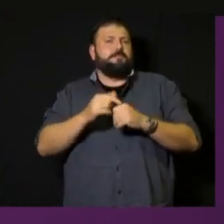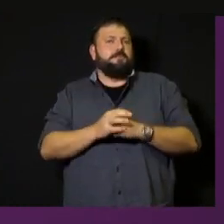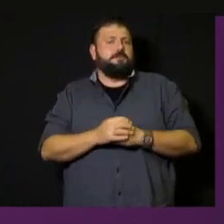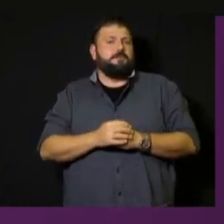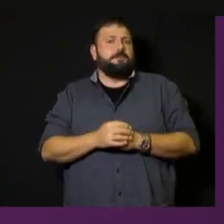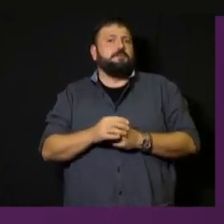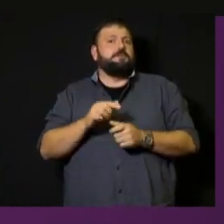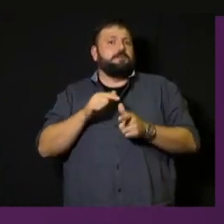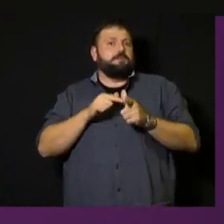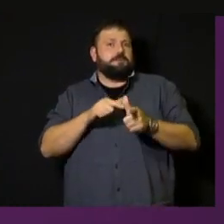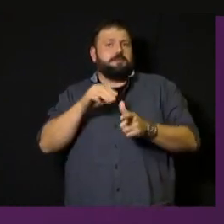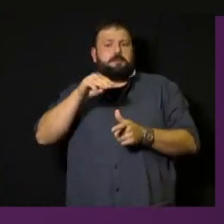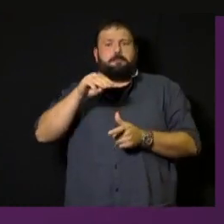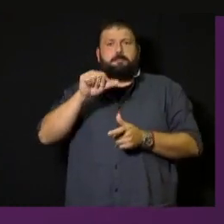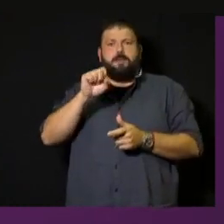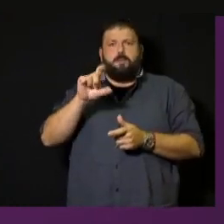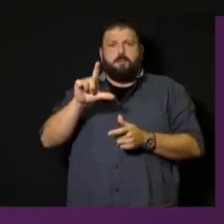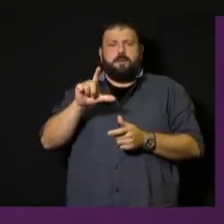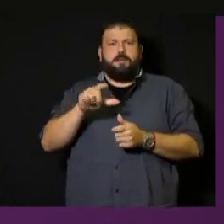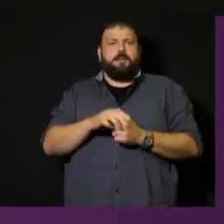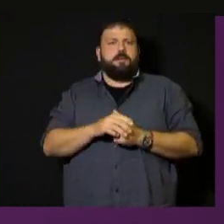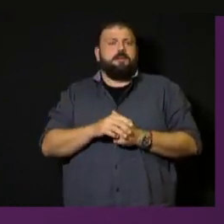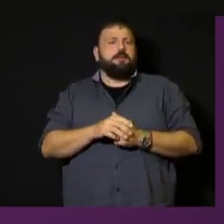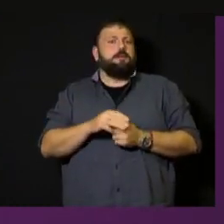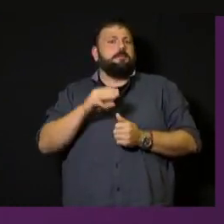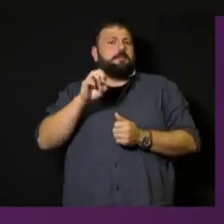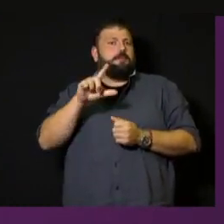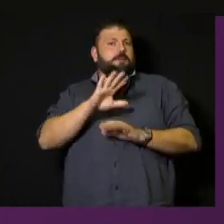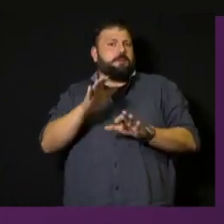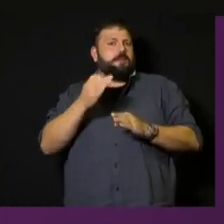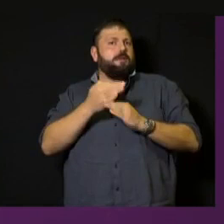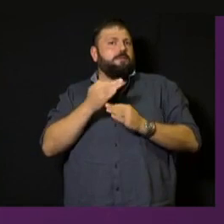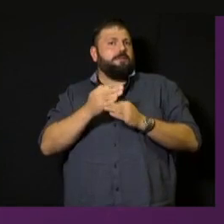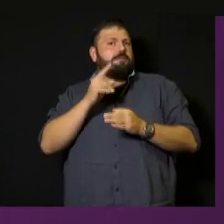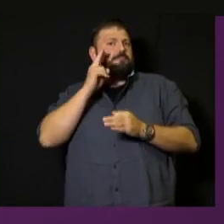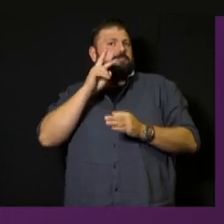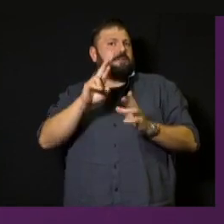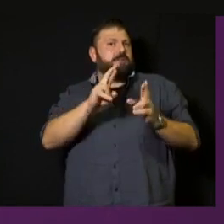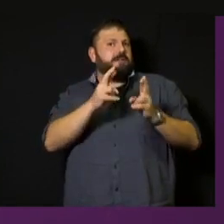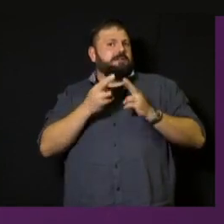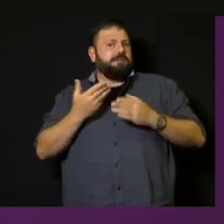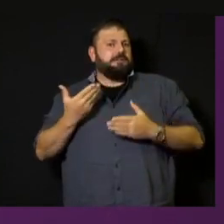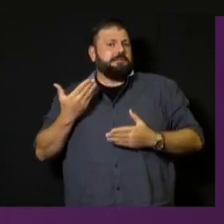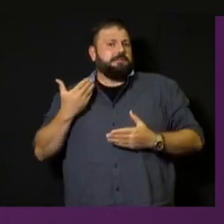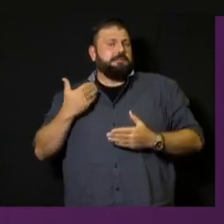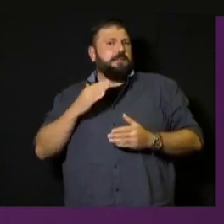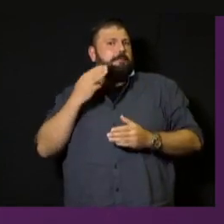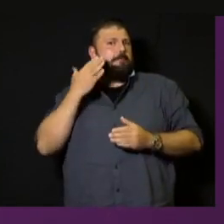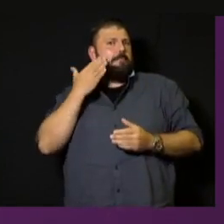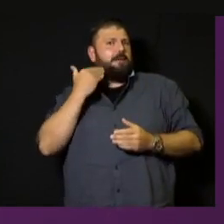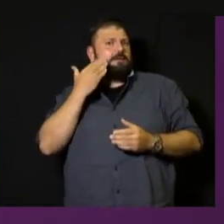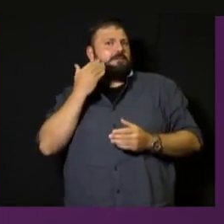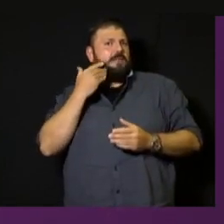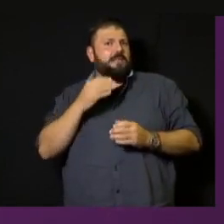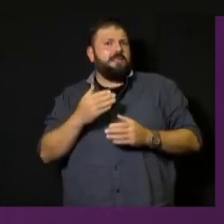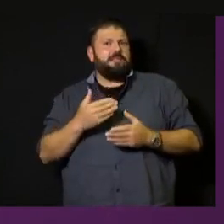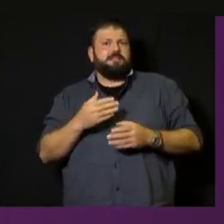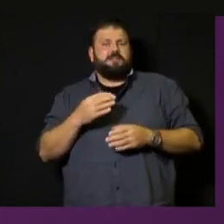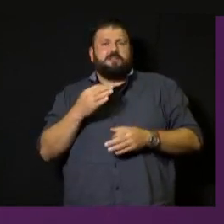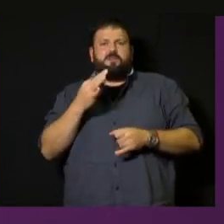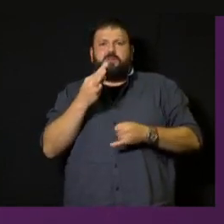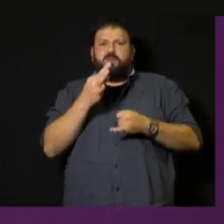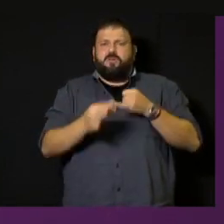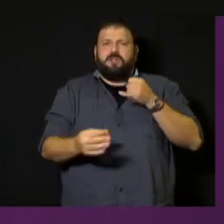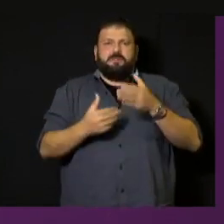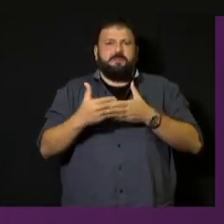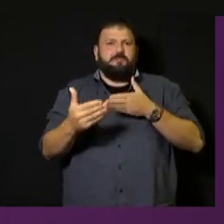said Manuel. Manuel just got a brand new